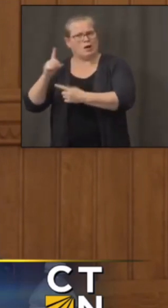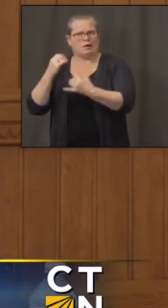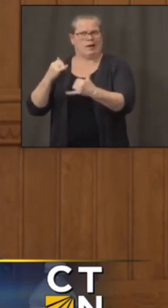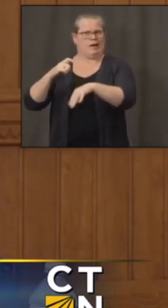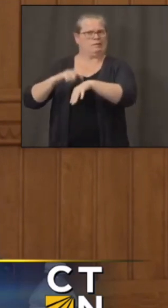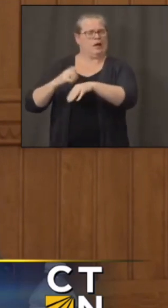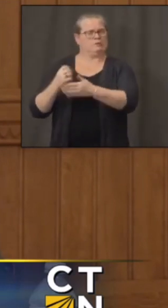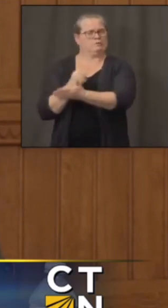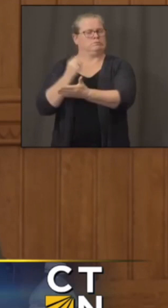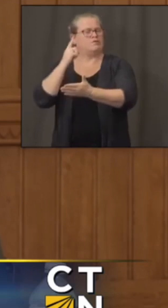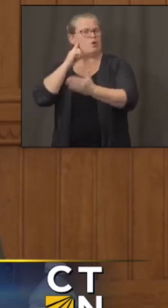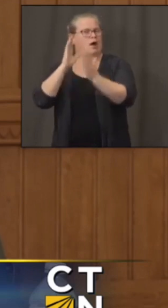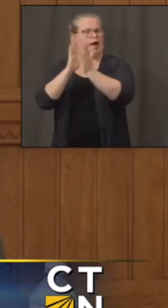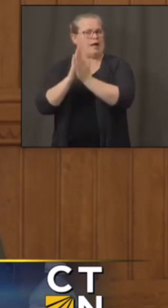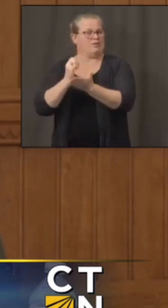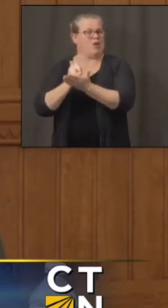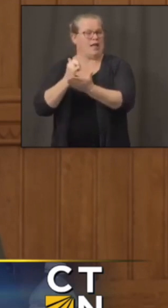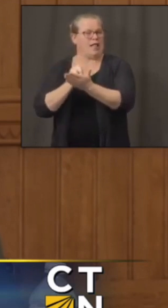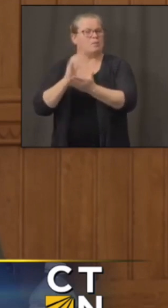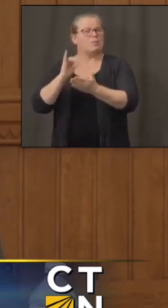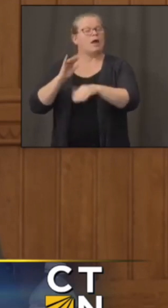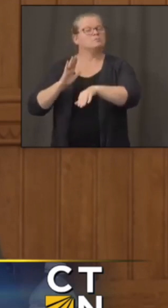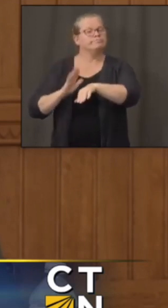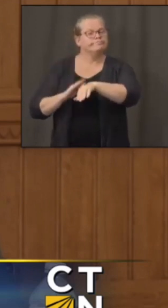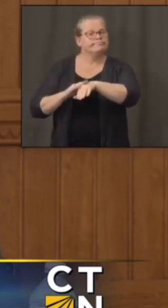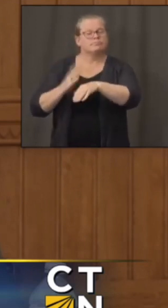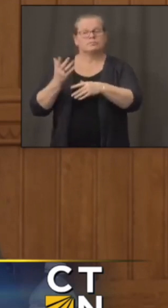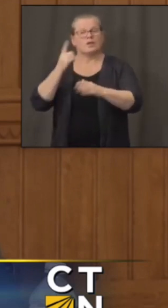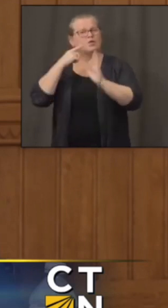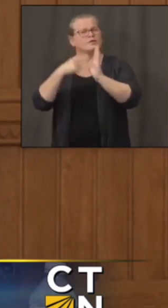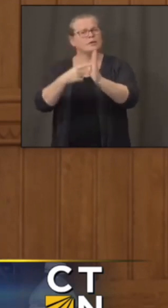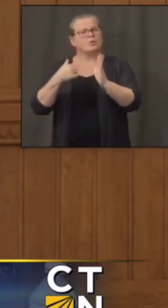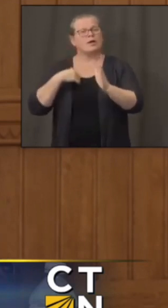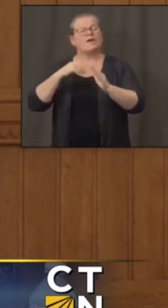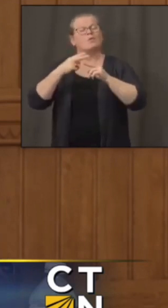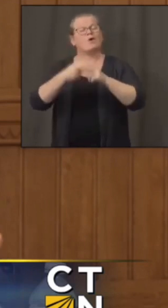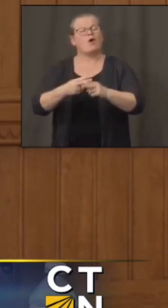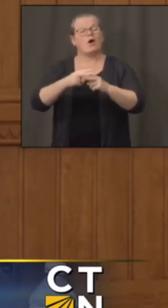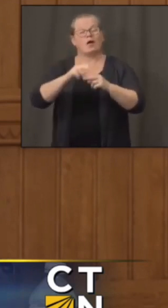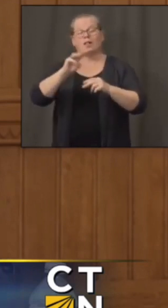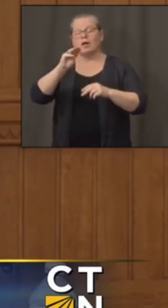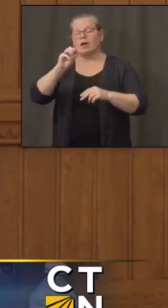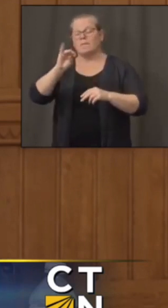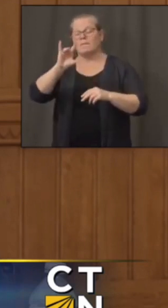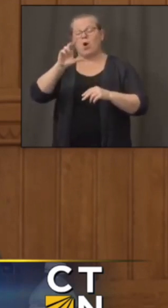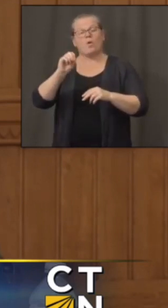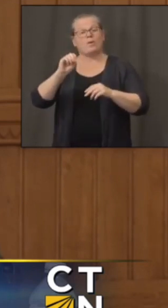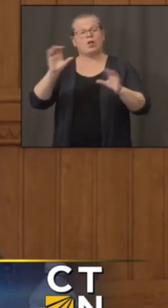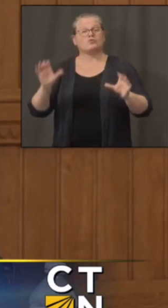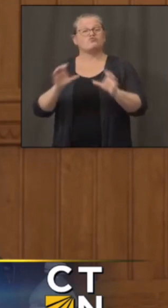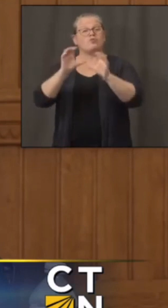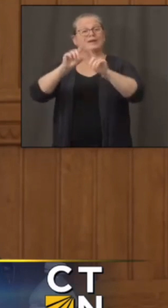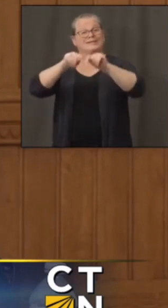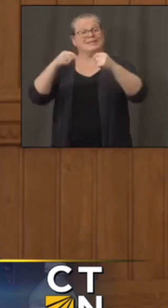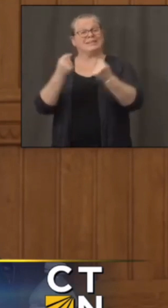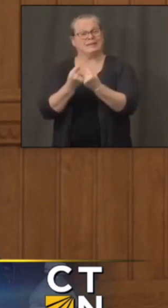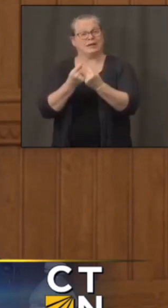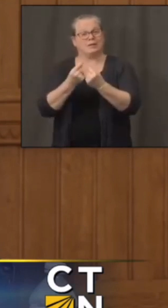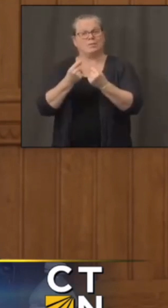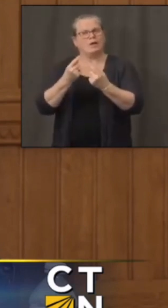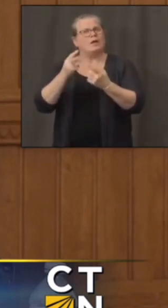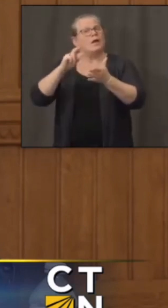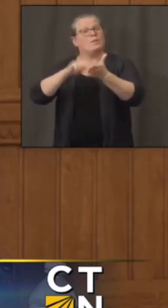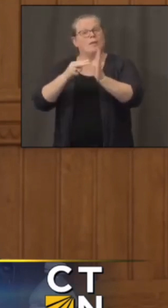crisis team. We have mobile crisis teams across the state. And so 211,